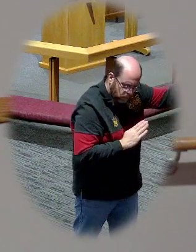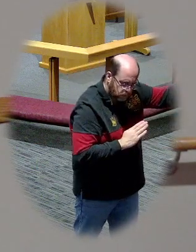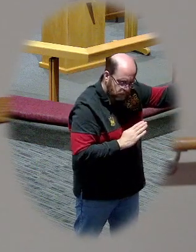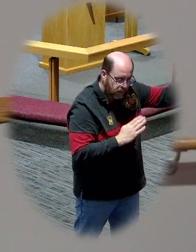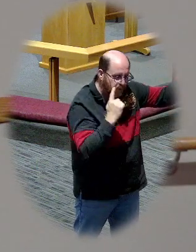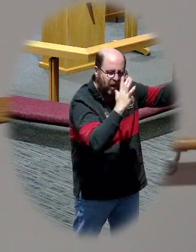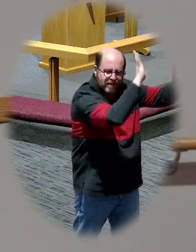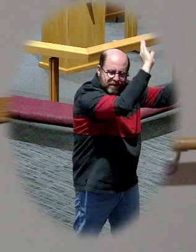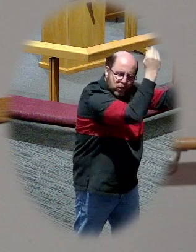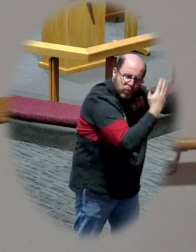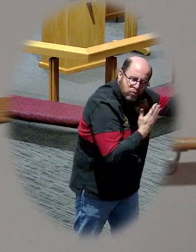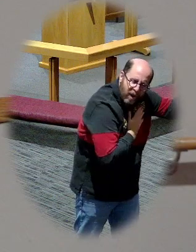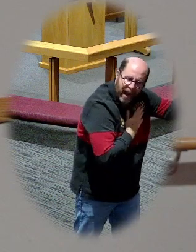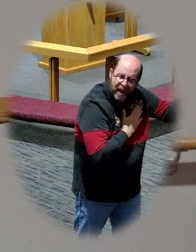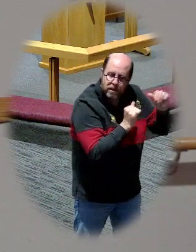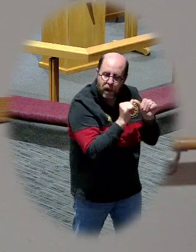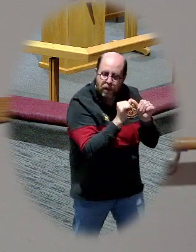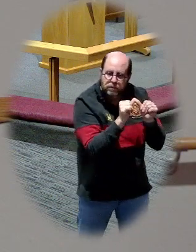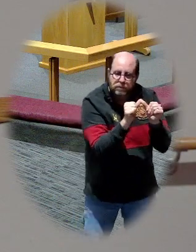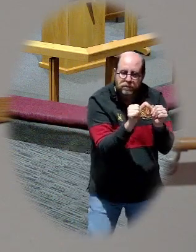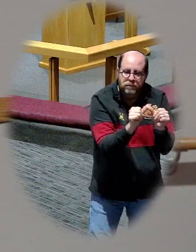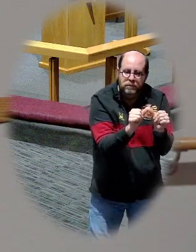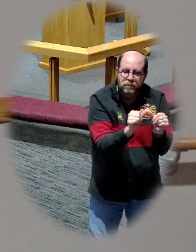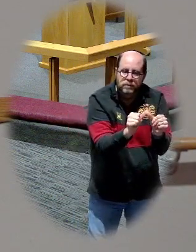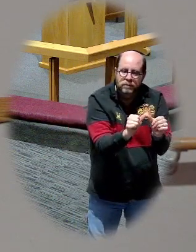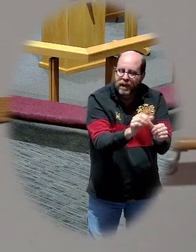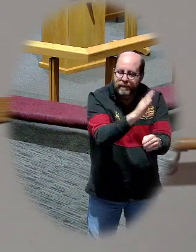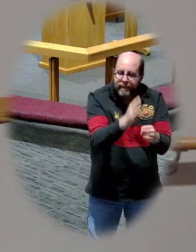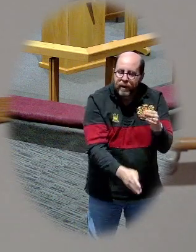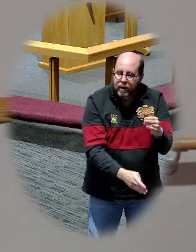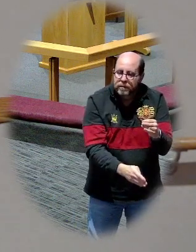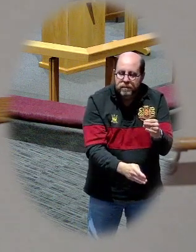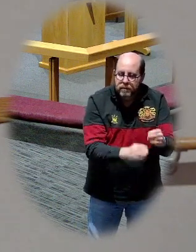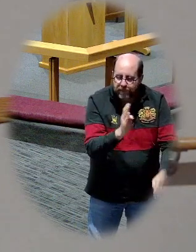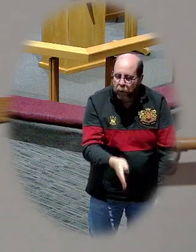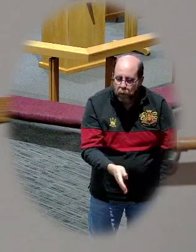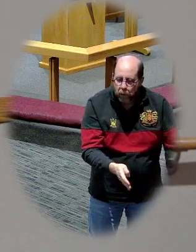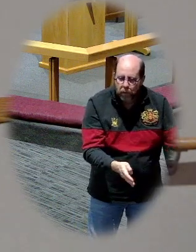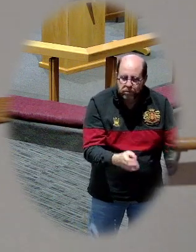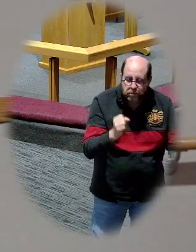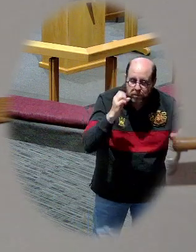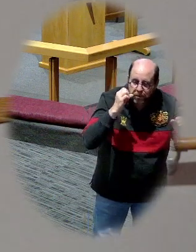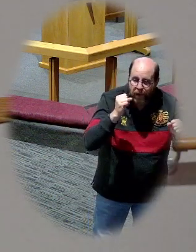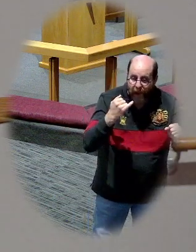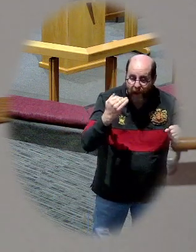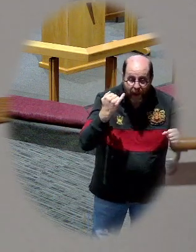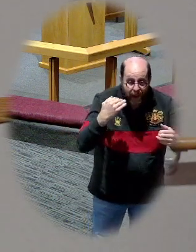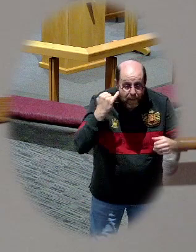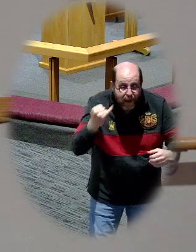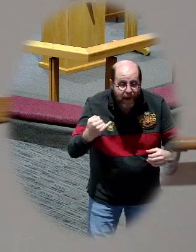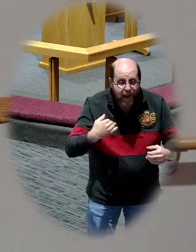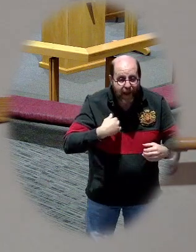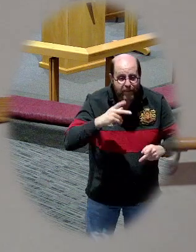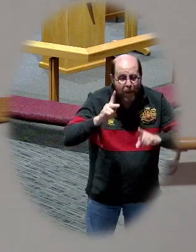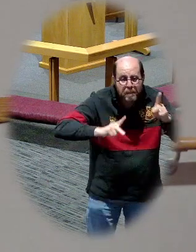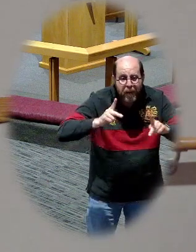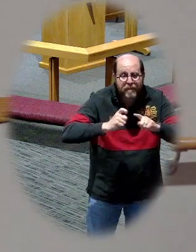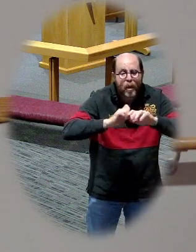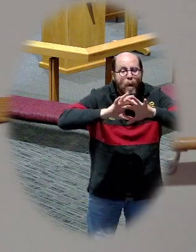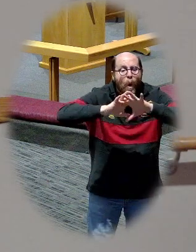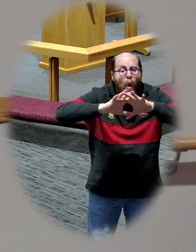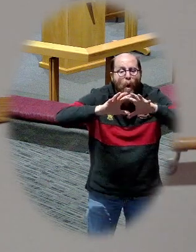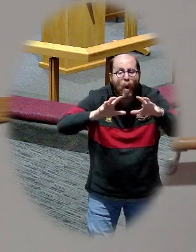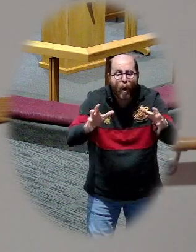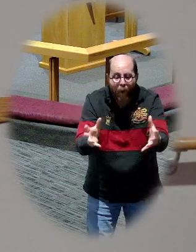for His grace that never ends. How amazing would it be to have people like you and I from all over